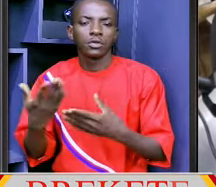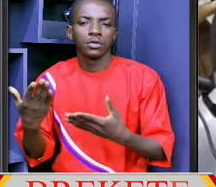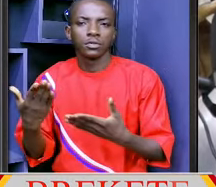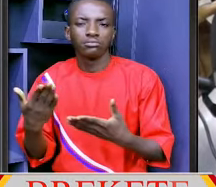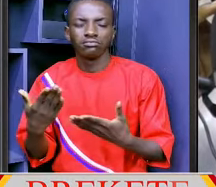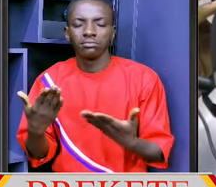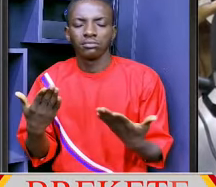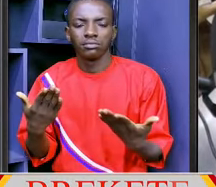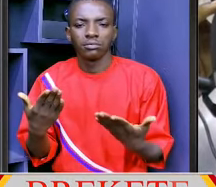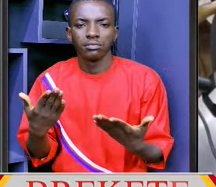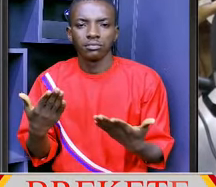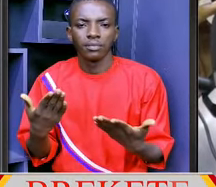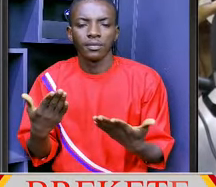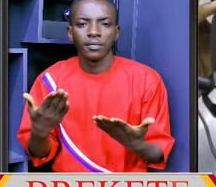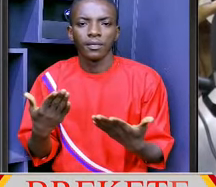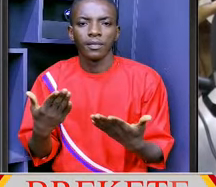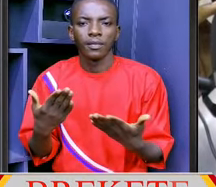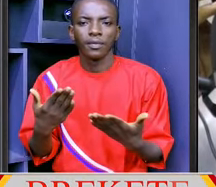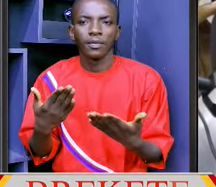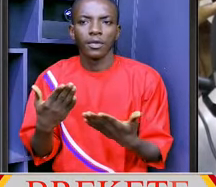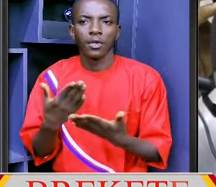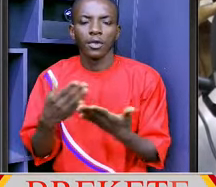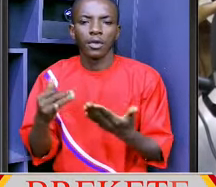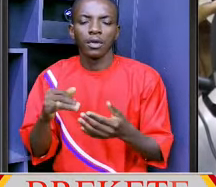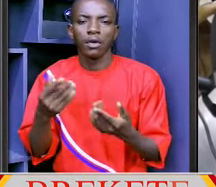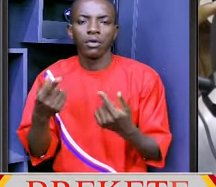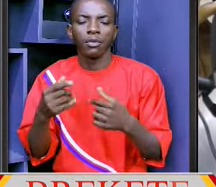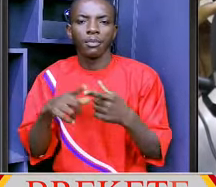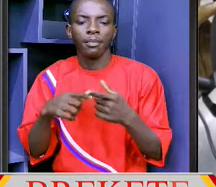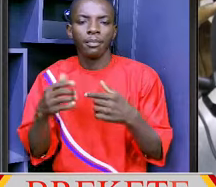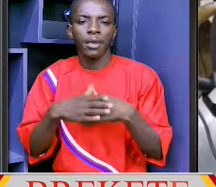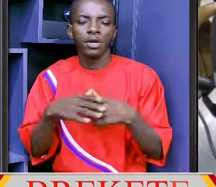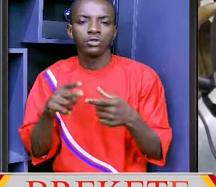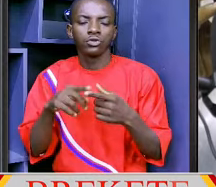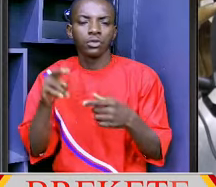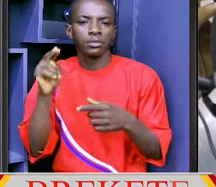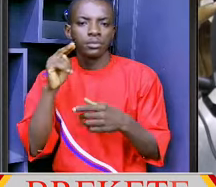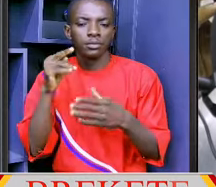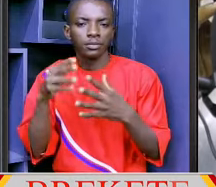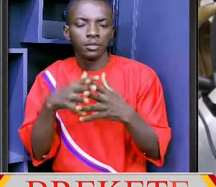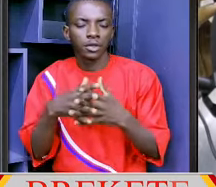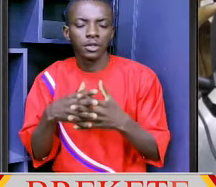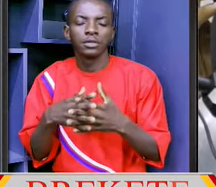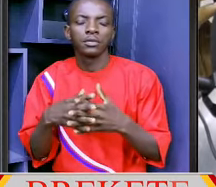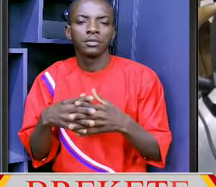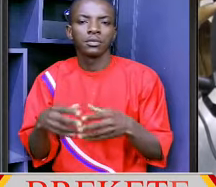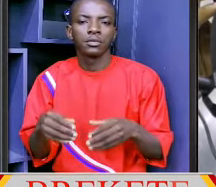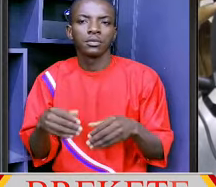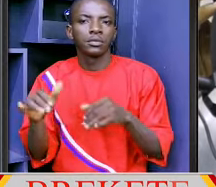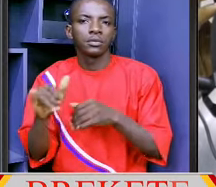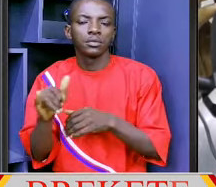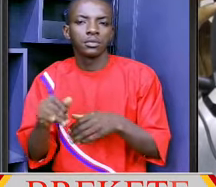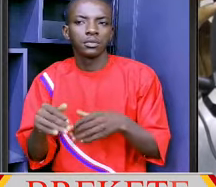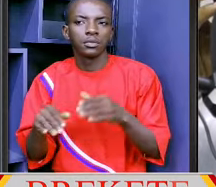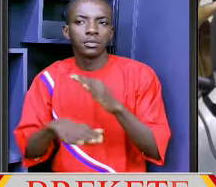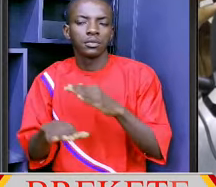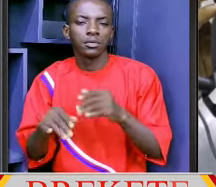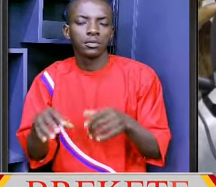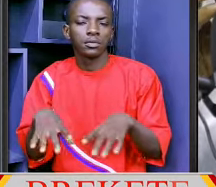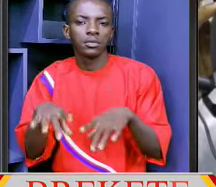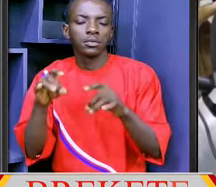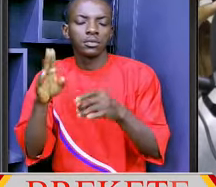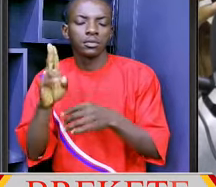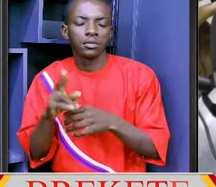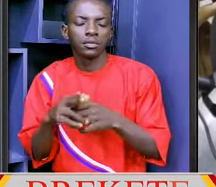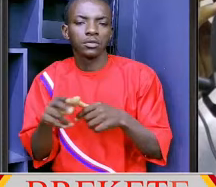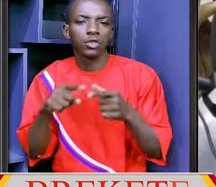know, turned sideways. I had to come back to America. The organization is firm on the ground, ready to take up.